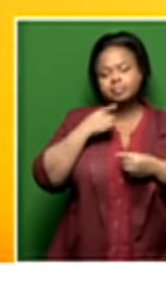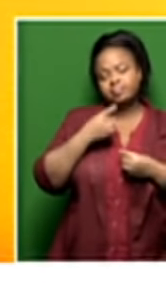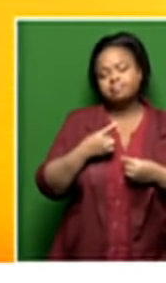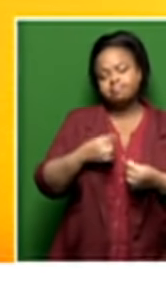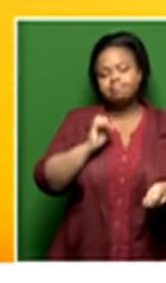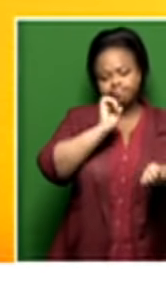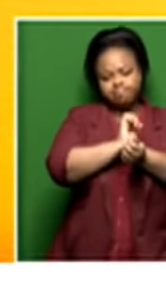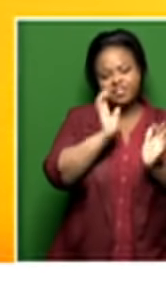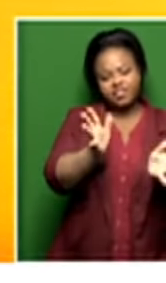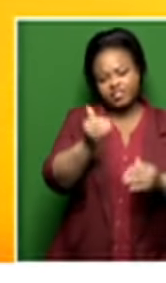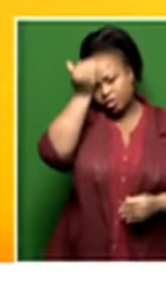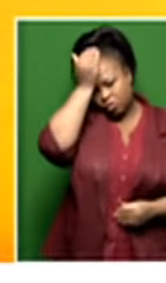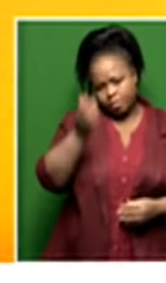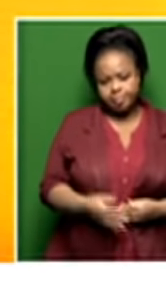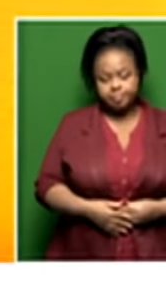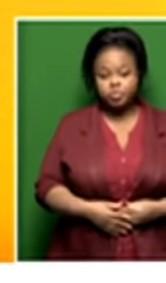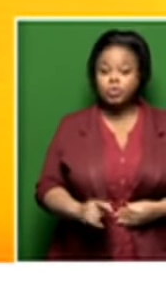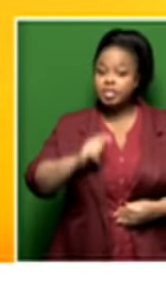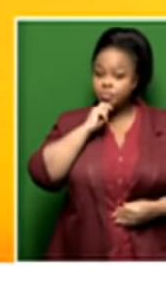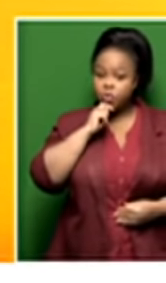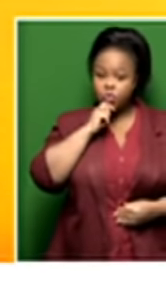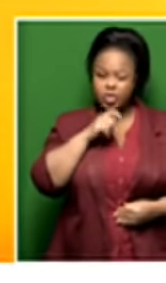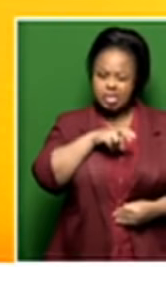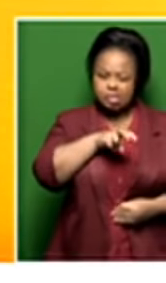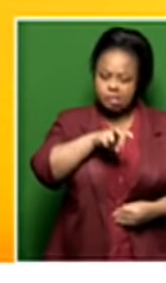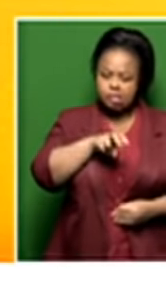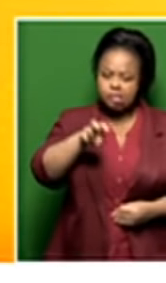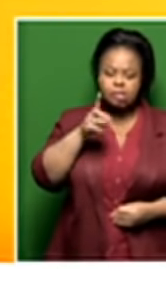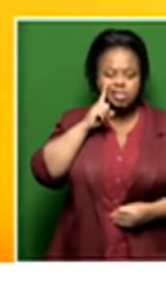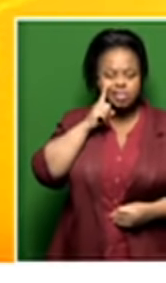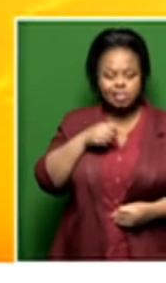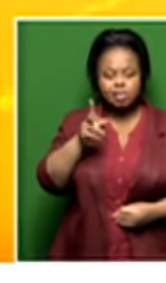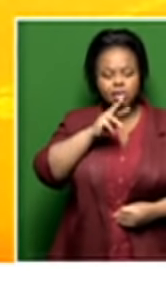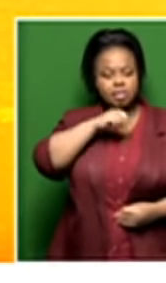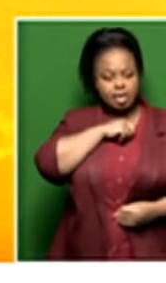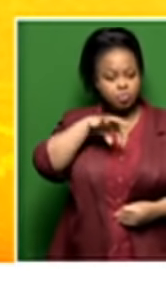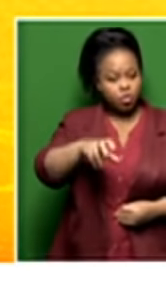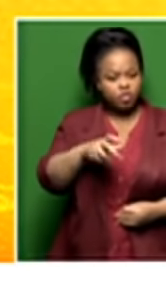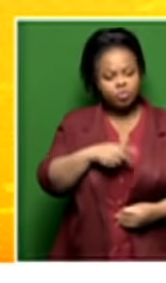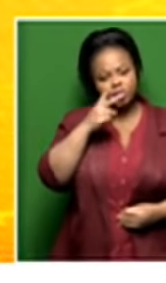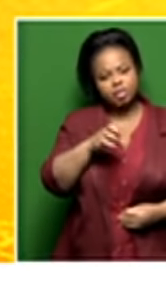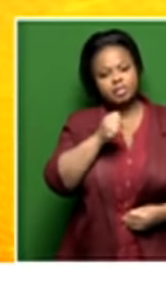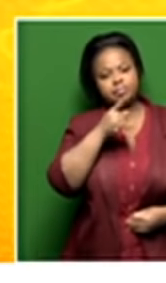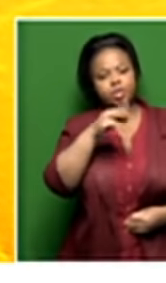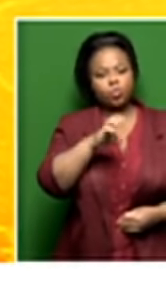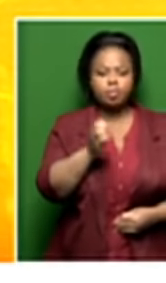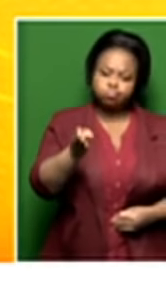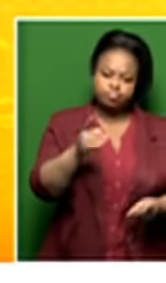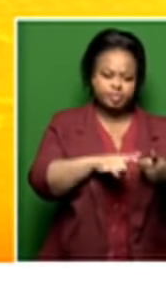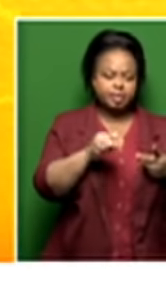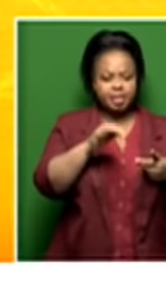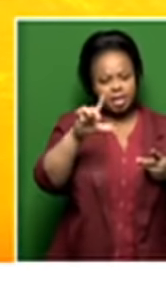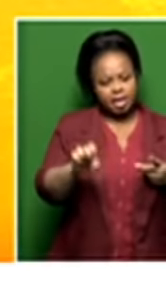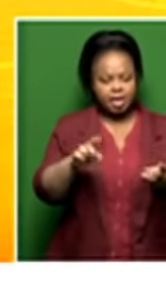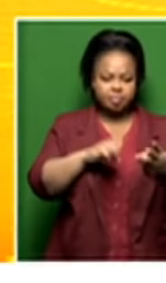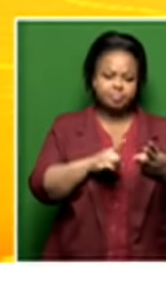been arrested. So throughout the morning, we'll be crossing to our reporters in KwaZulu-Natal, Simpiwe Makanya, Samkele